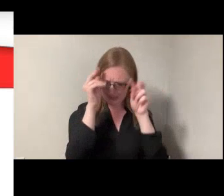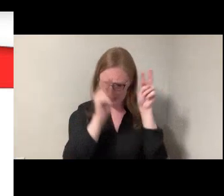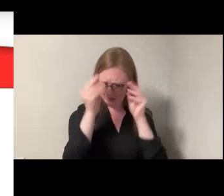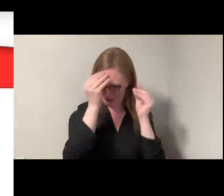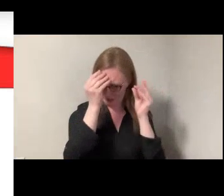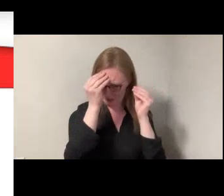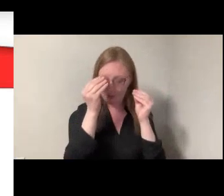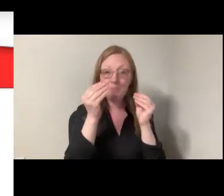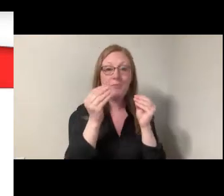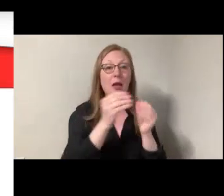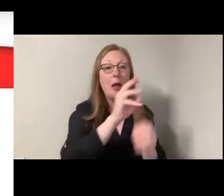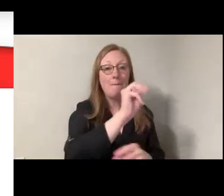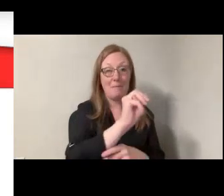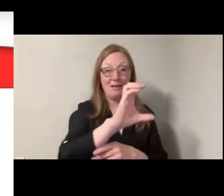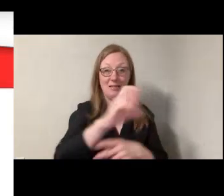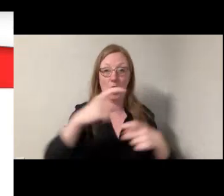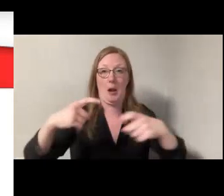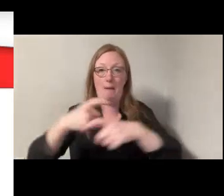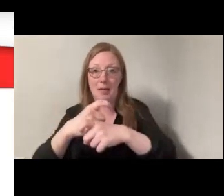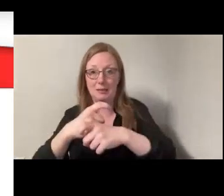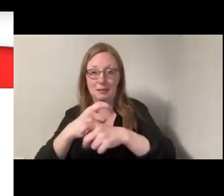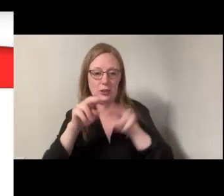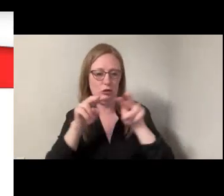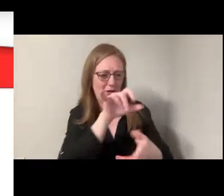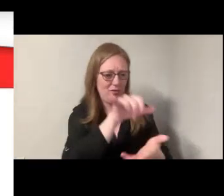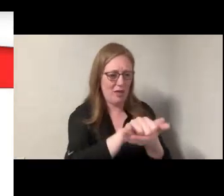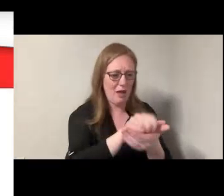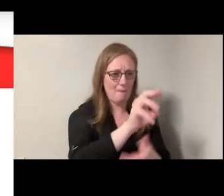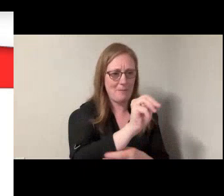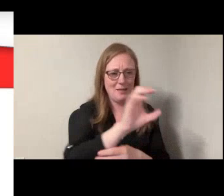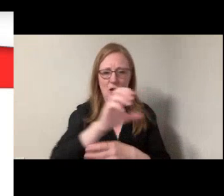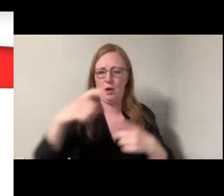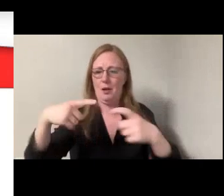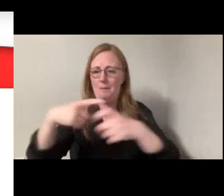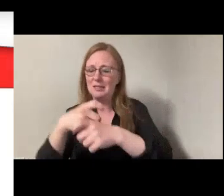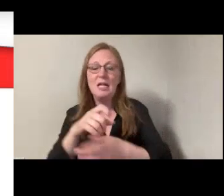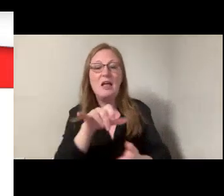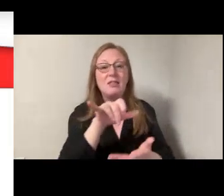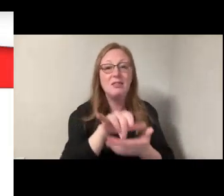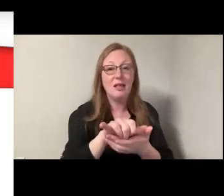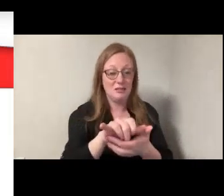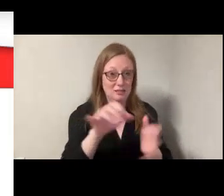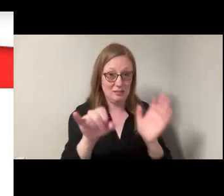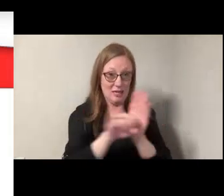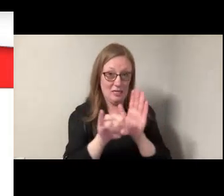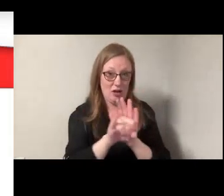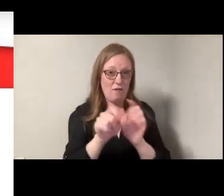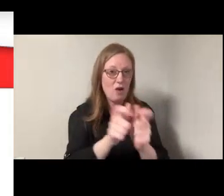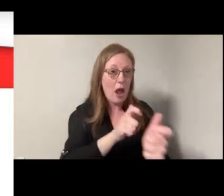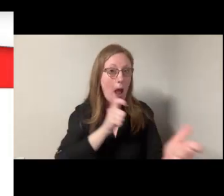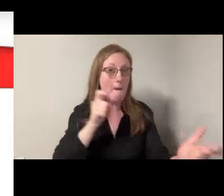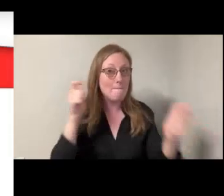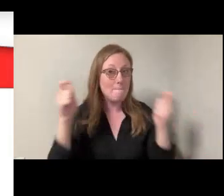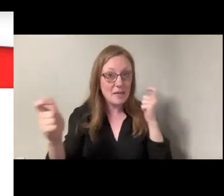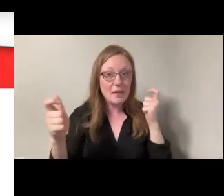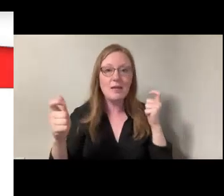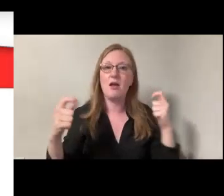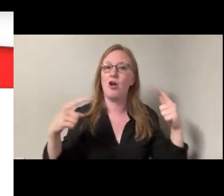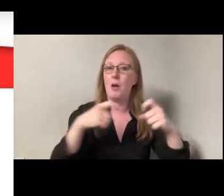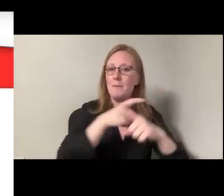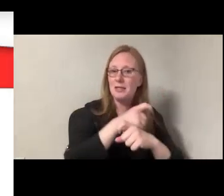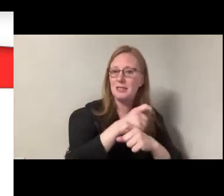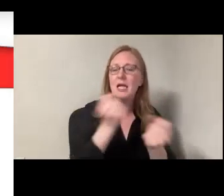something called mass care complexity. And this mass care complexity is an indicator of how big and how complex and how much help you're going to need.